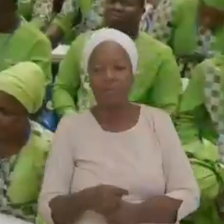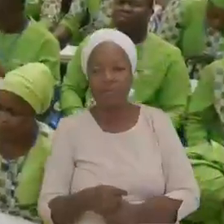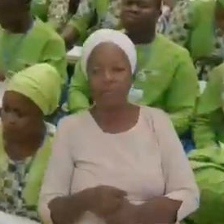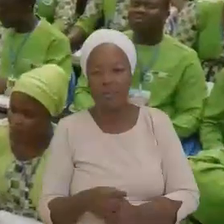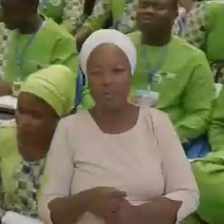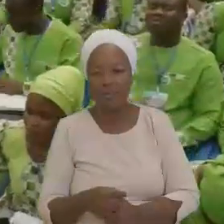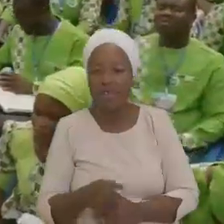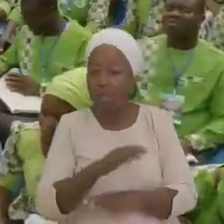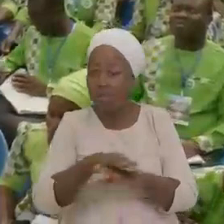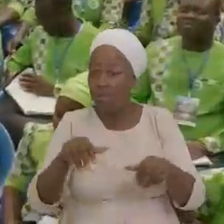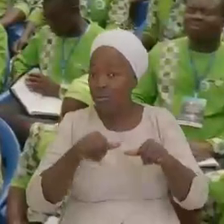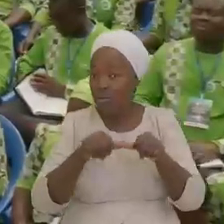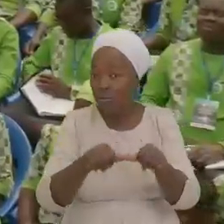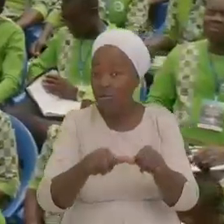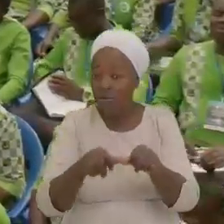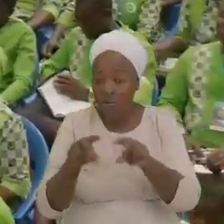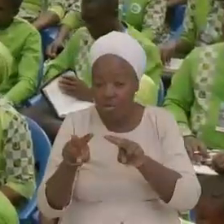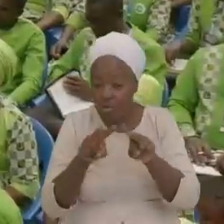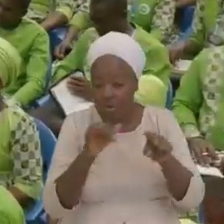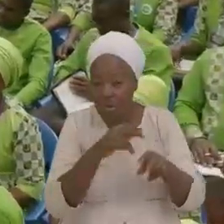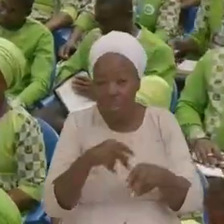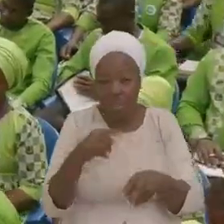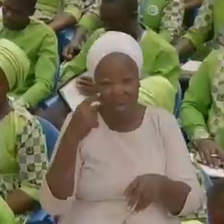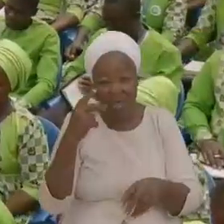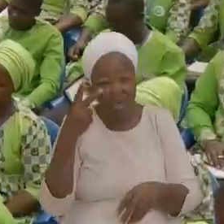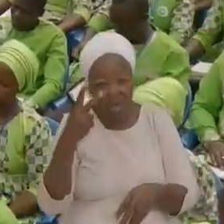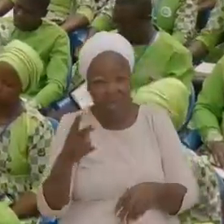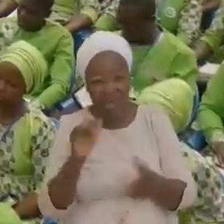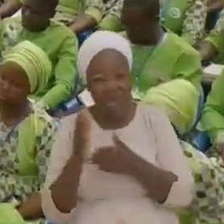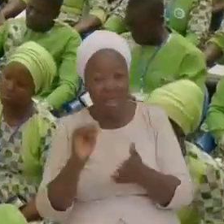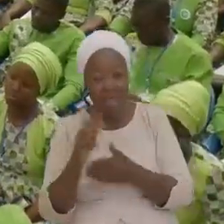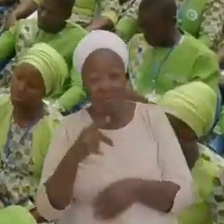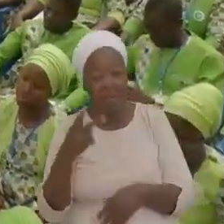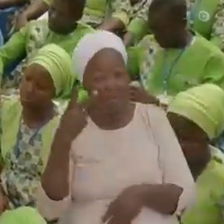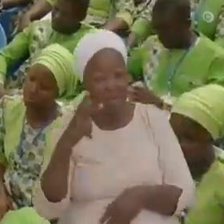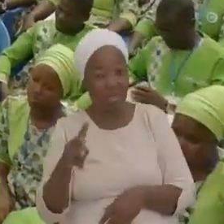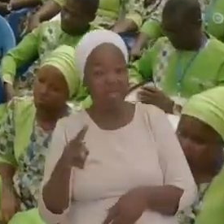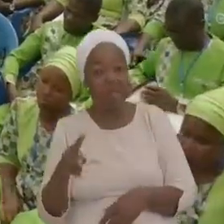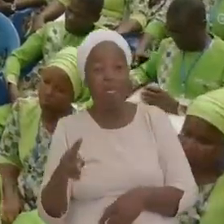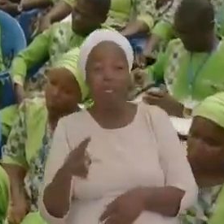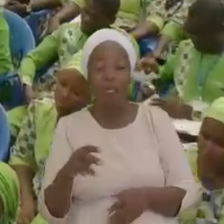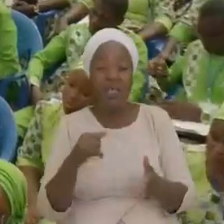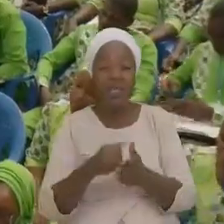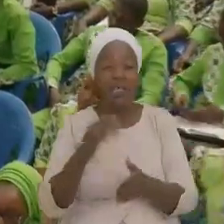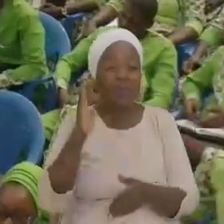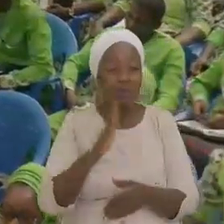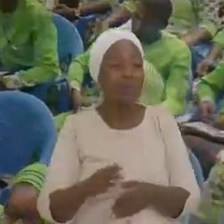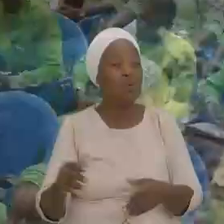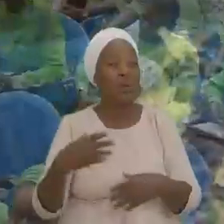Don't continue watching and gazing on that thing you are looking at. It will defile you.